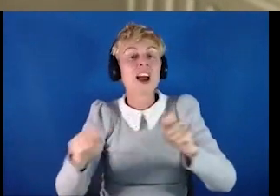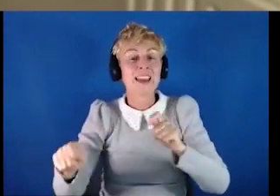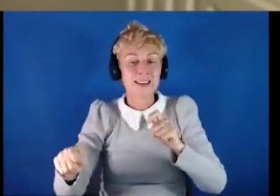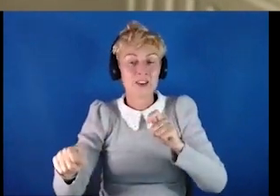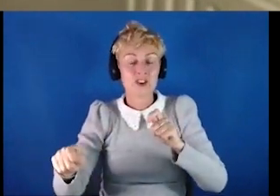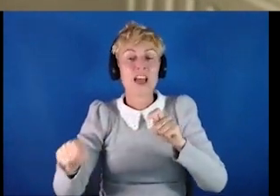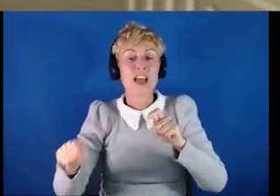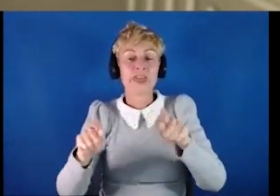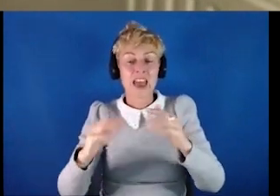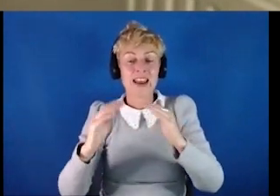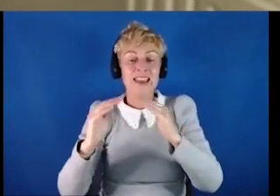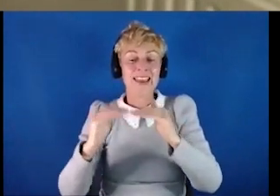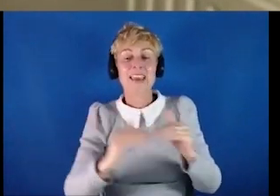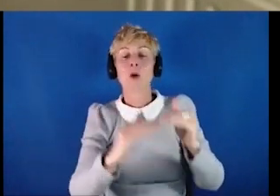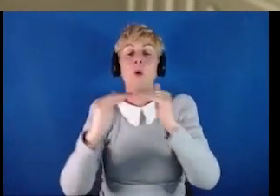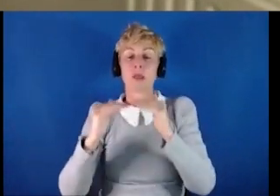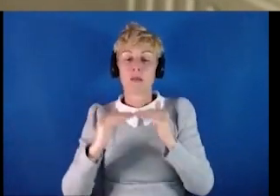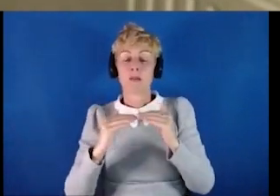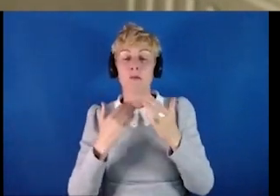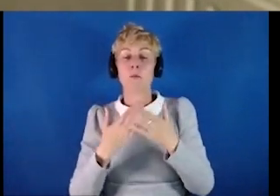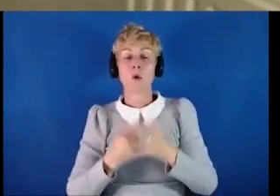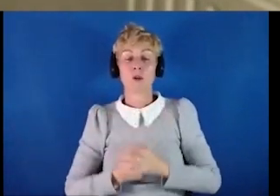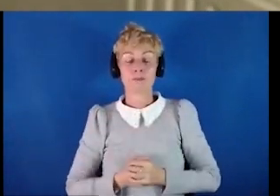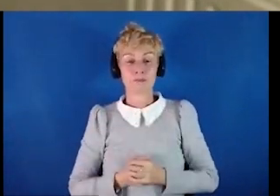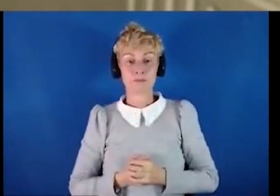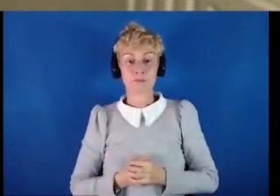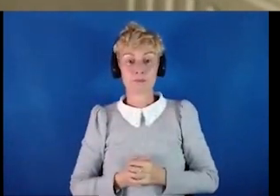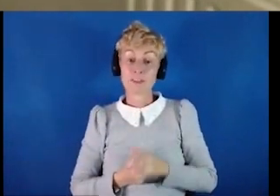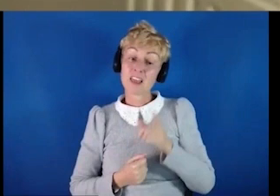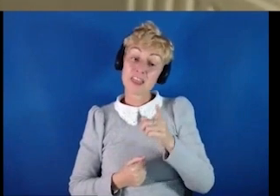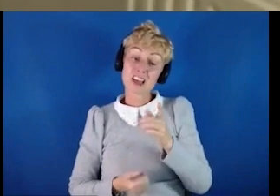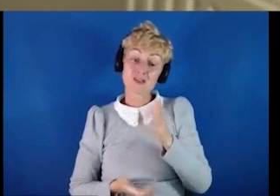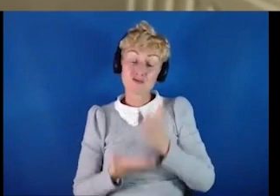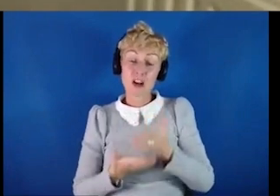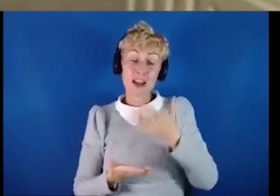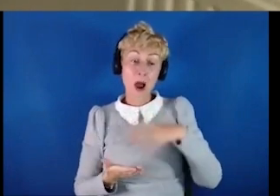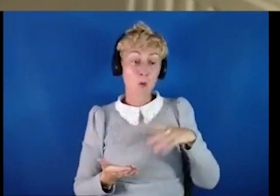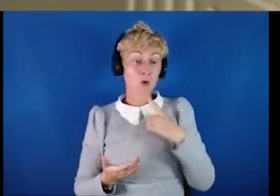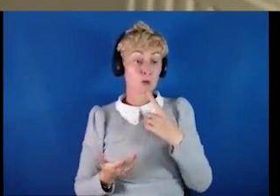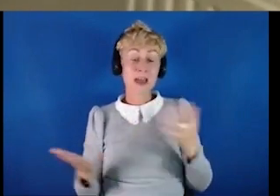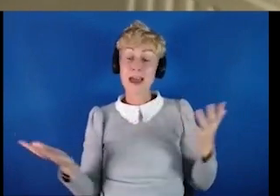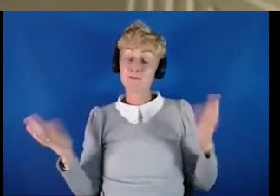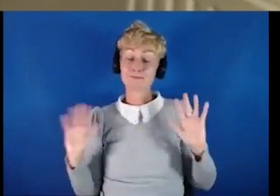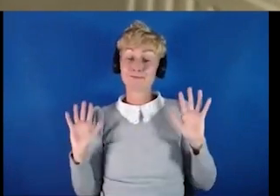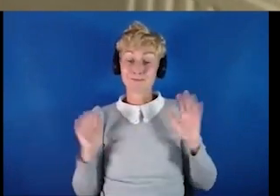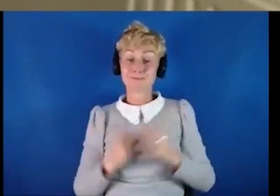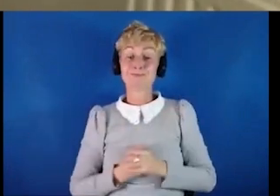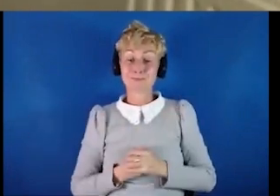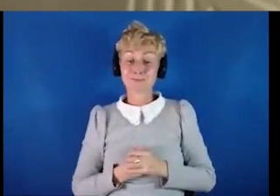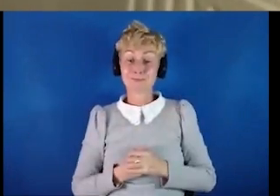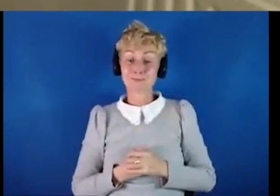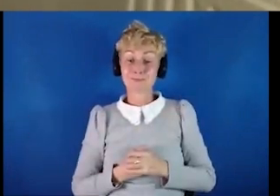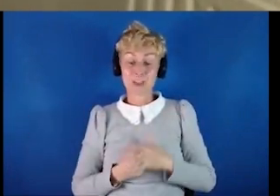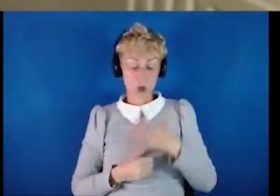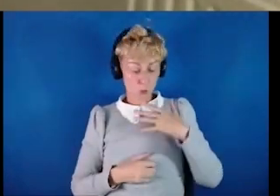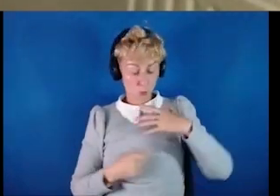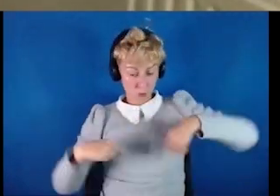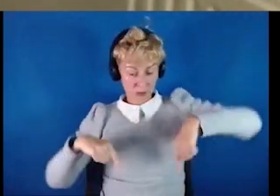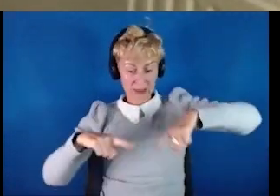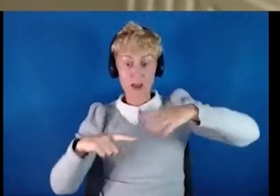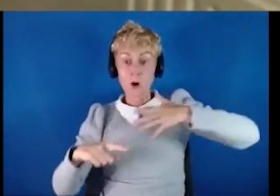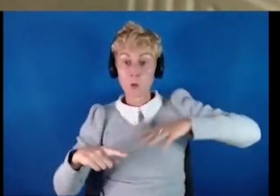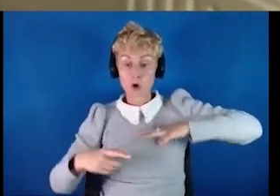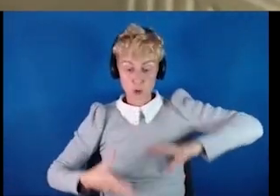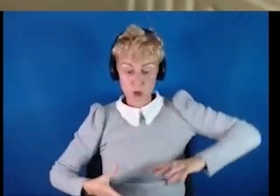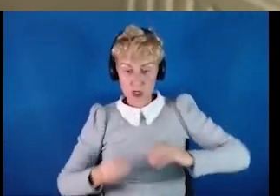equity happen in society. And I think that's what I'd really like to sort of finish with, is that we really want to create